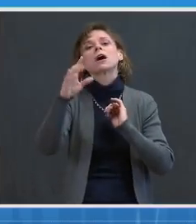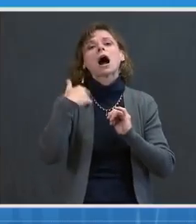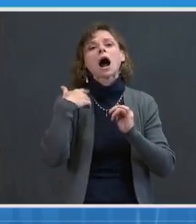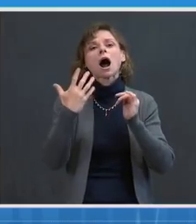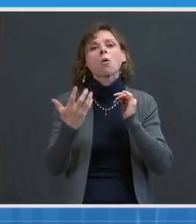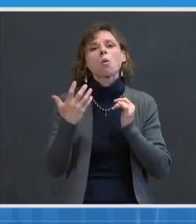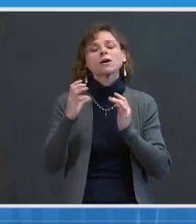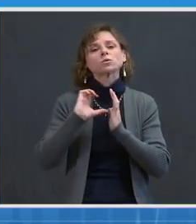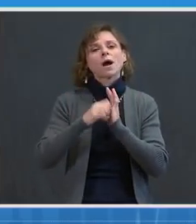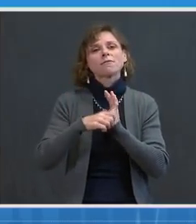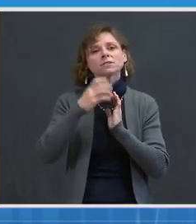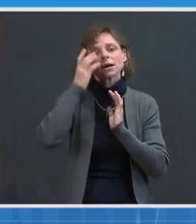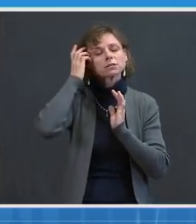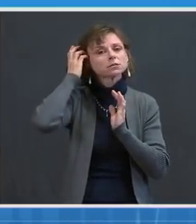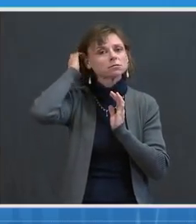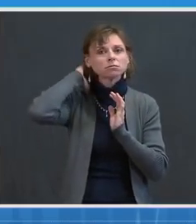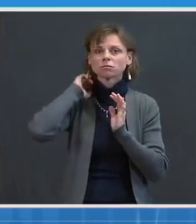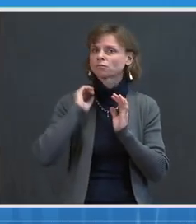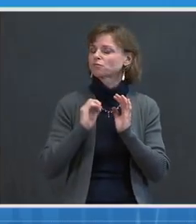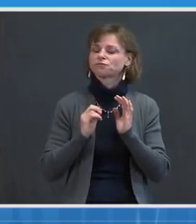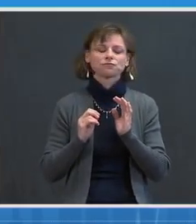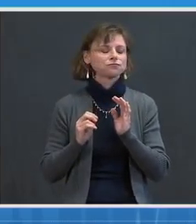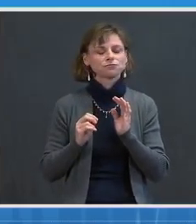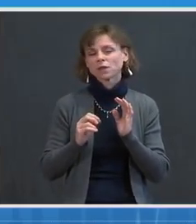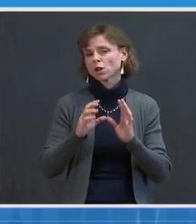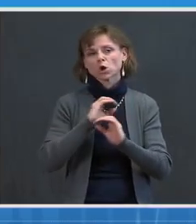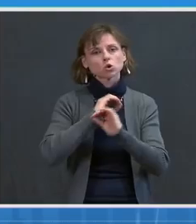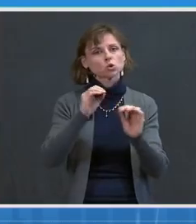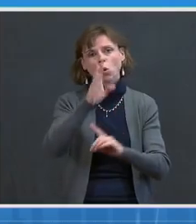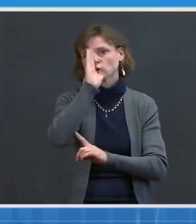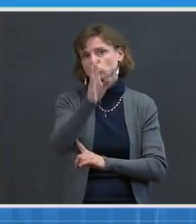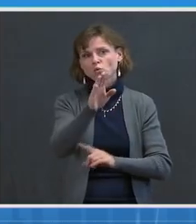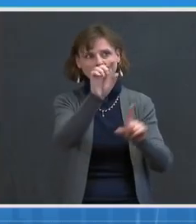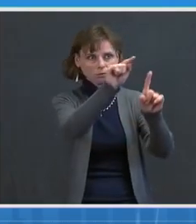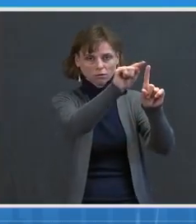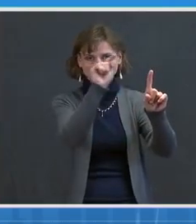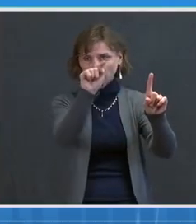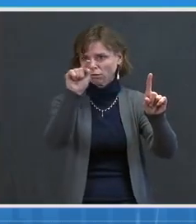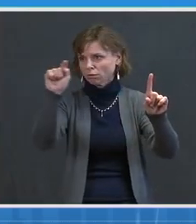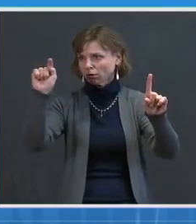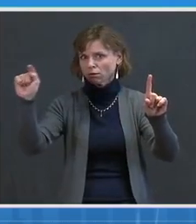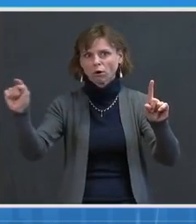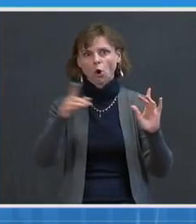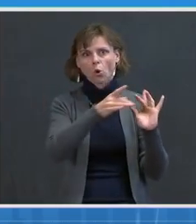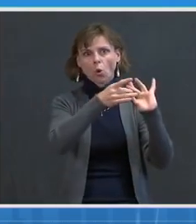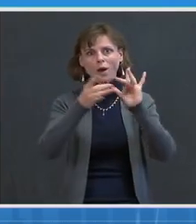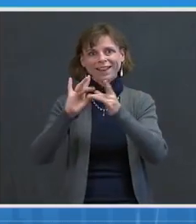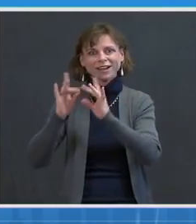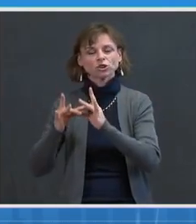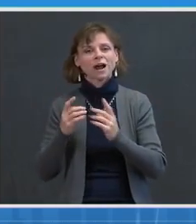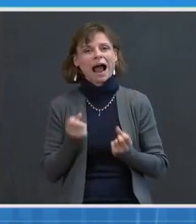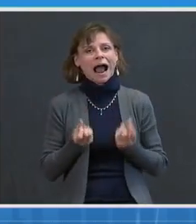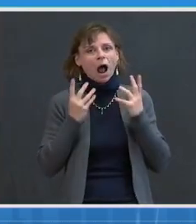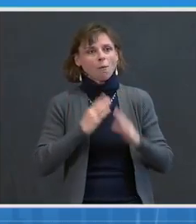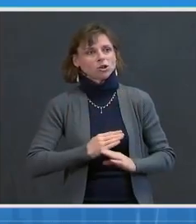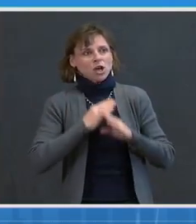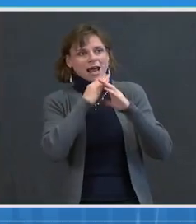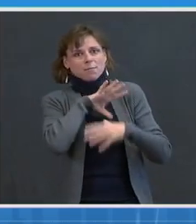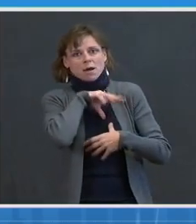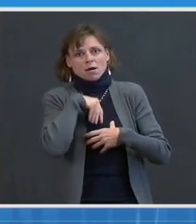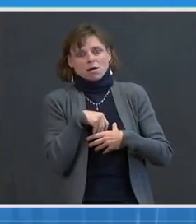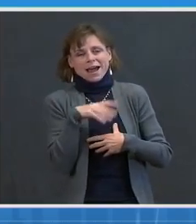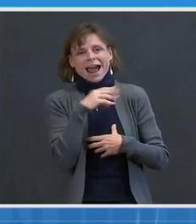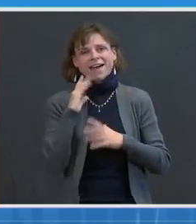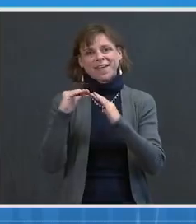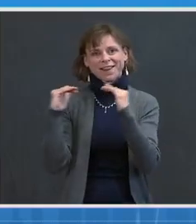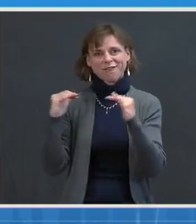that there is not a direct linear correlation between the level of antibody and the degree of protection, as Dr. Walensky says.